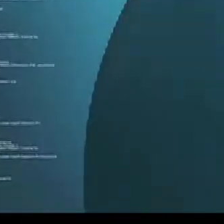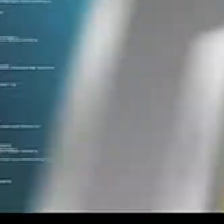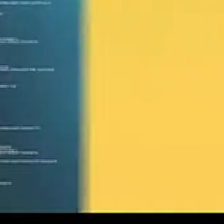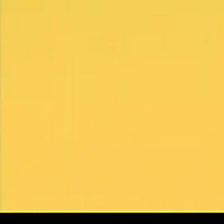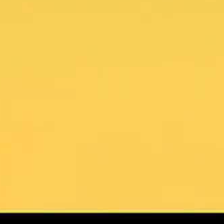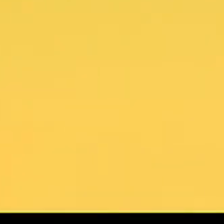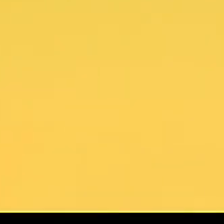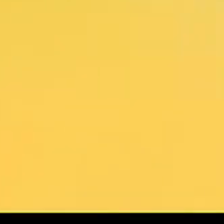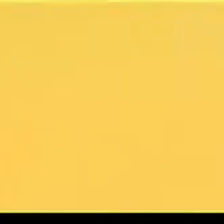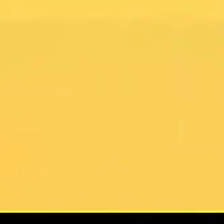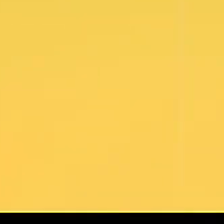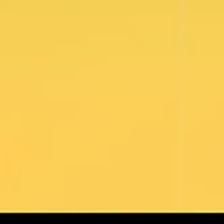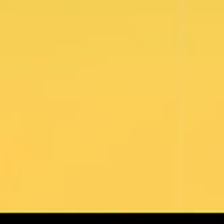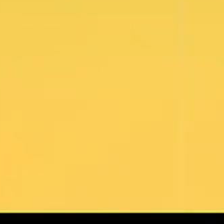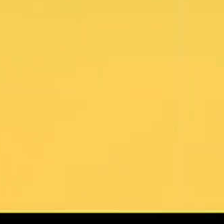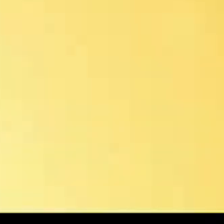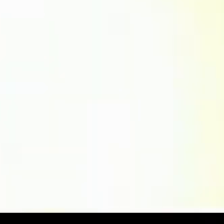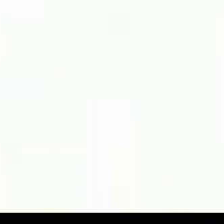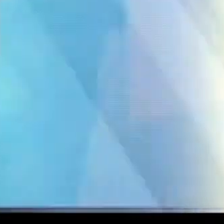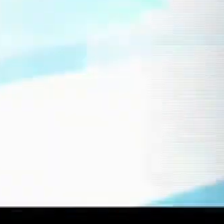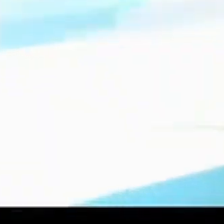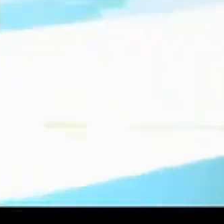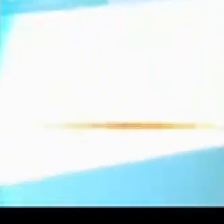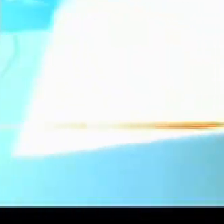Now in HD.